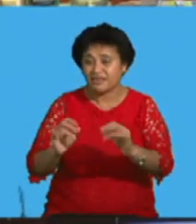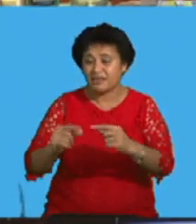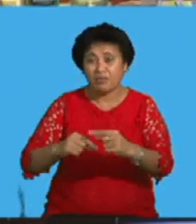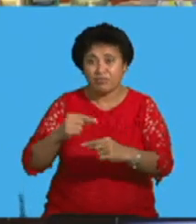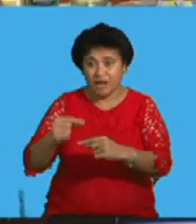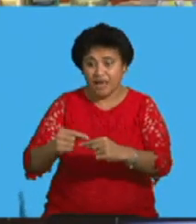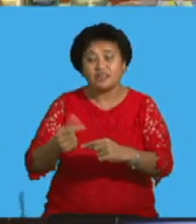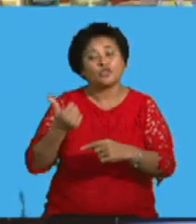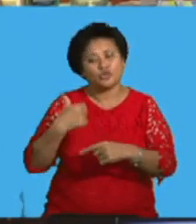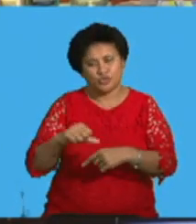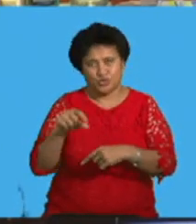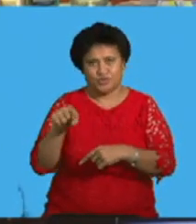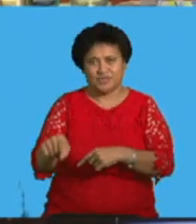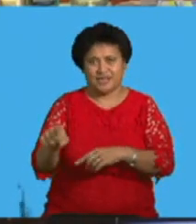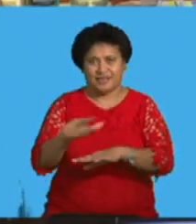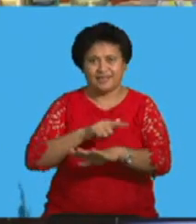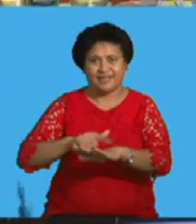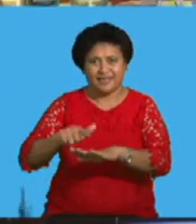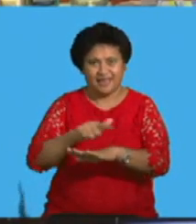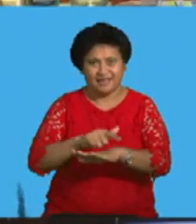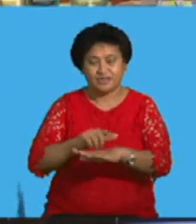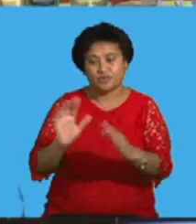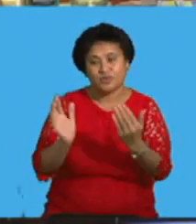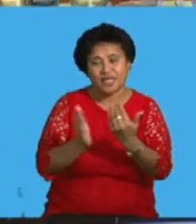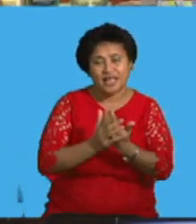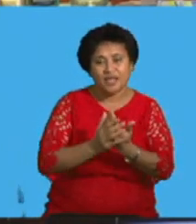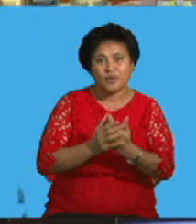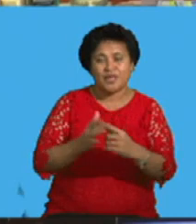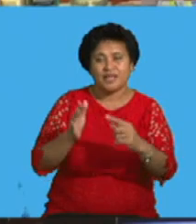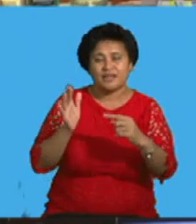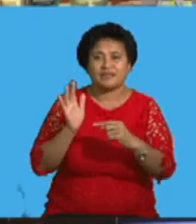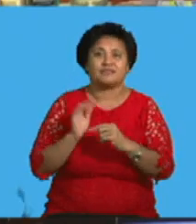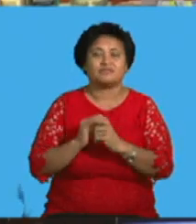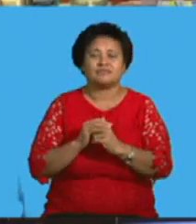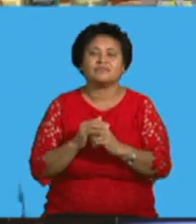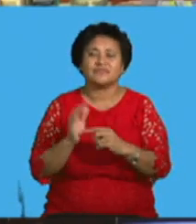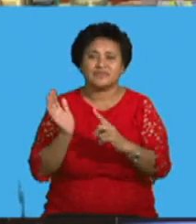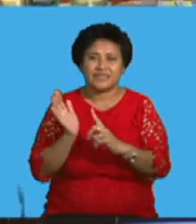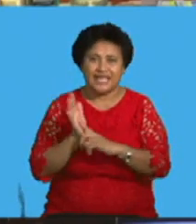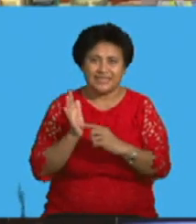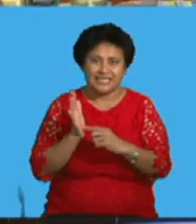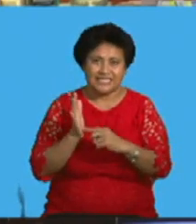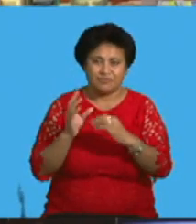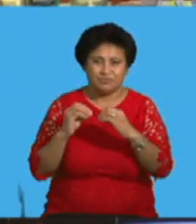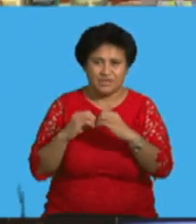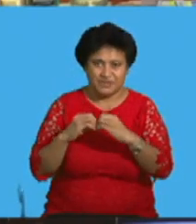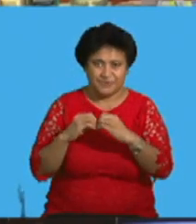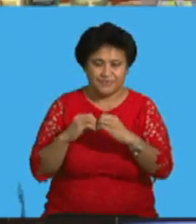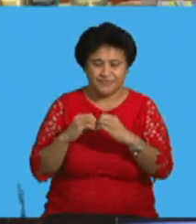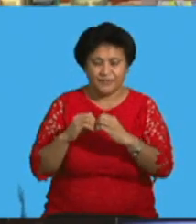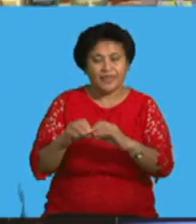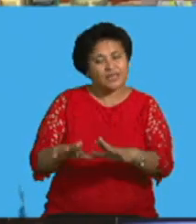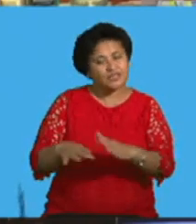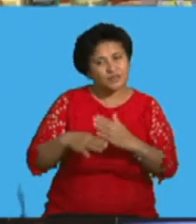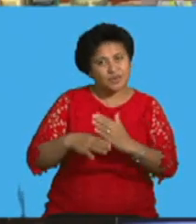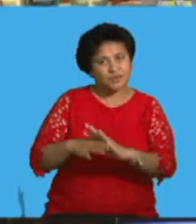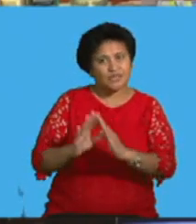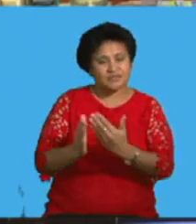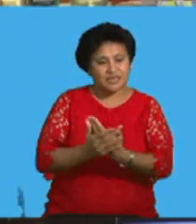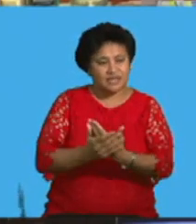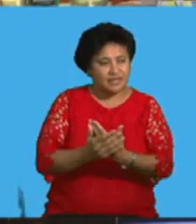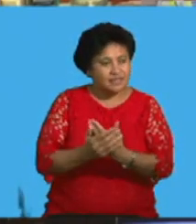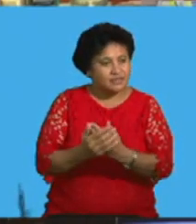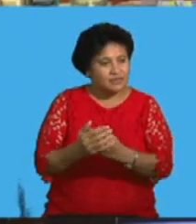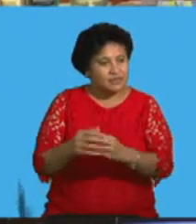in collaboration with the Itoke Land Trust Board and Fiji Sugar Corporation. The Fijian government's cane